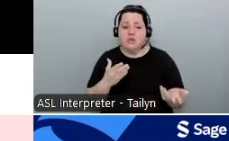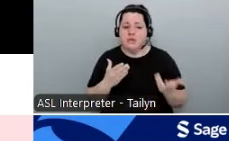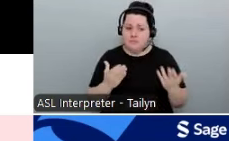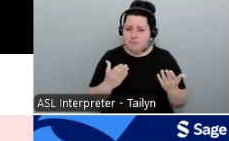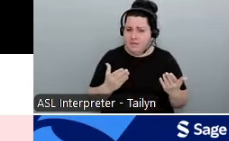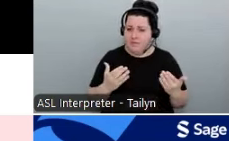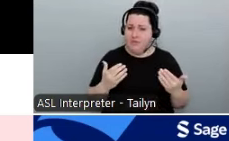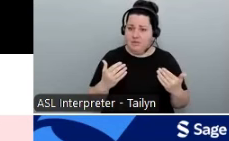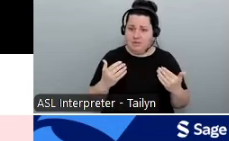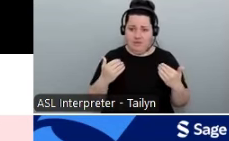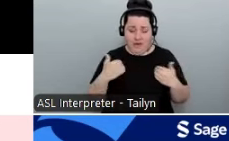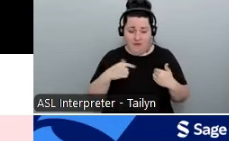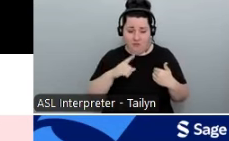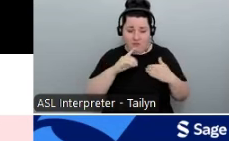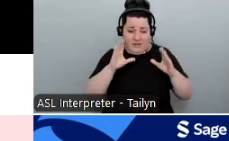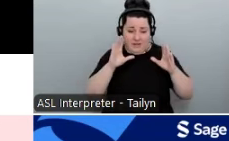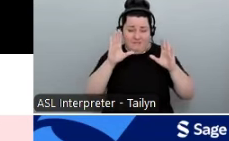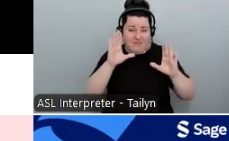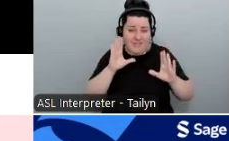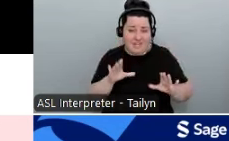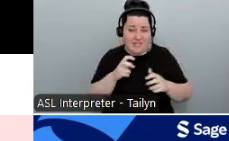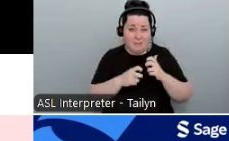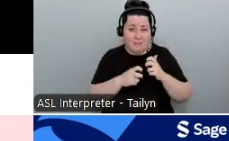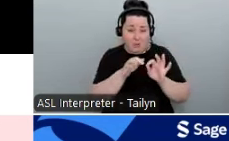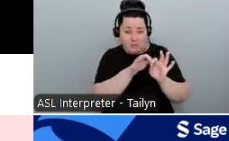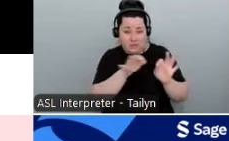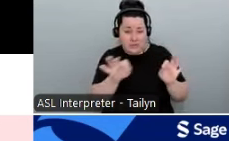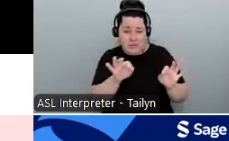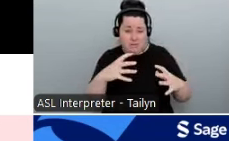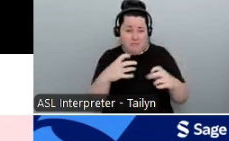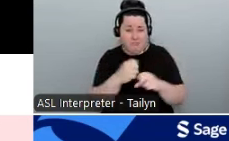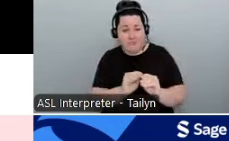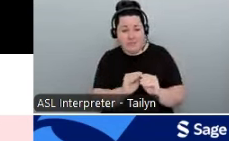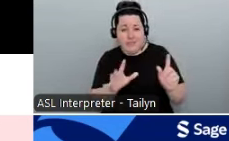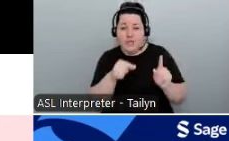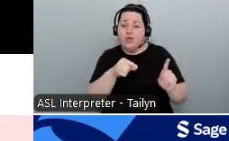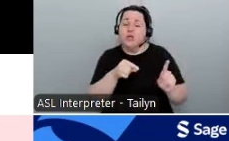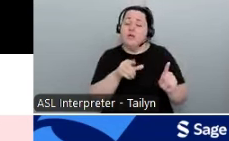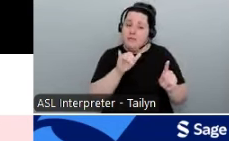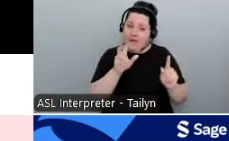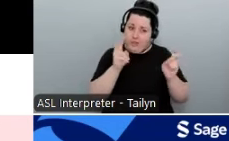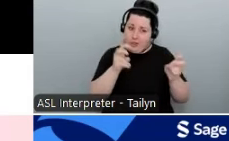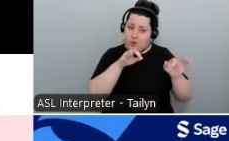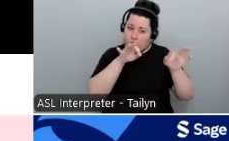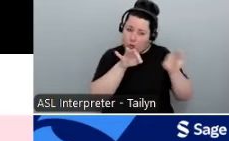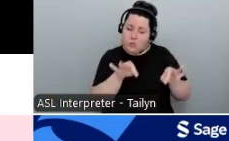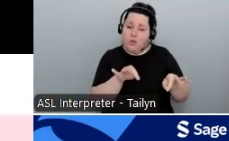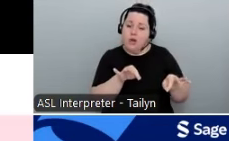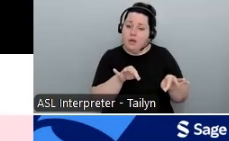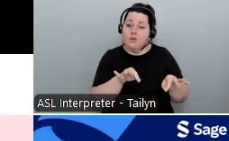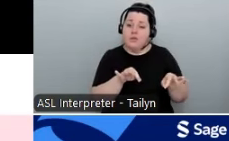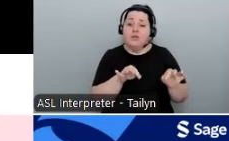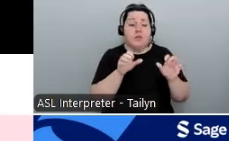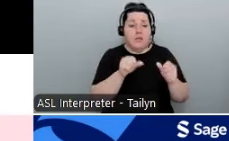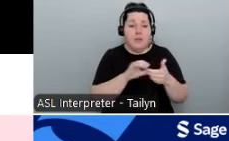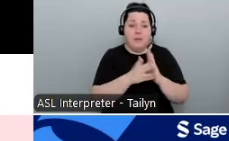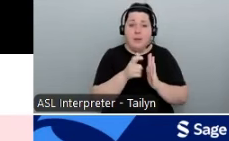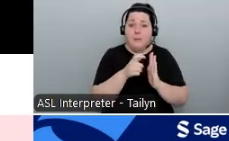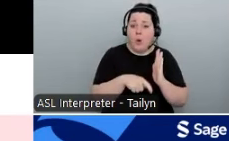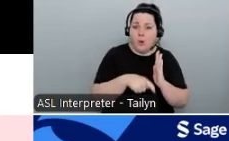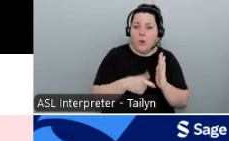succinct, fantastic problem statement that really describes the issue at hand, and that could be an article or it could